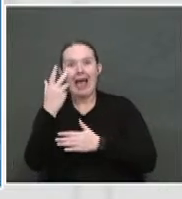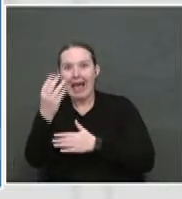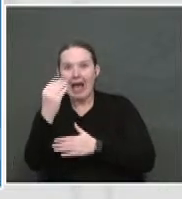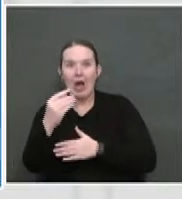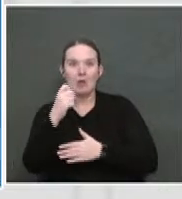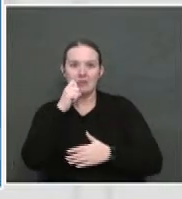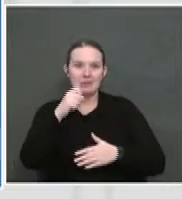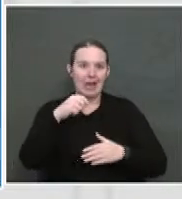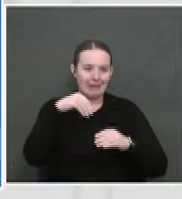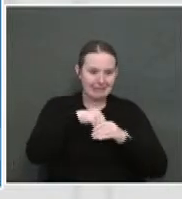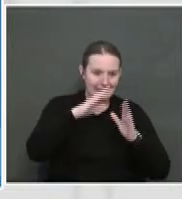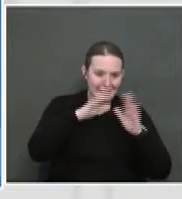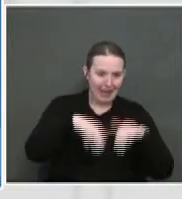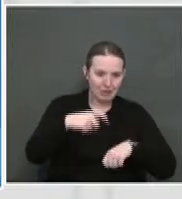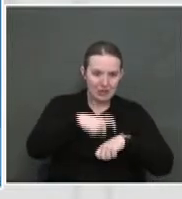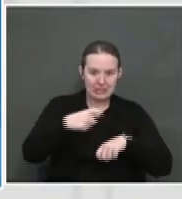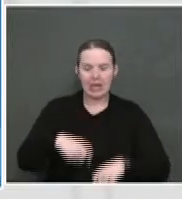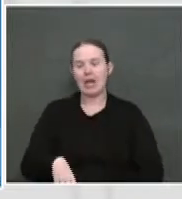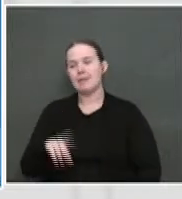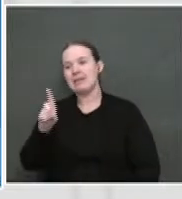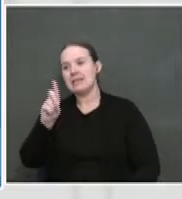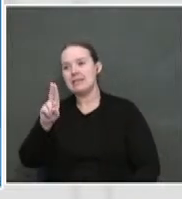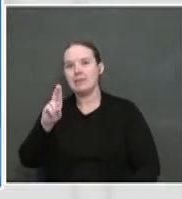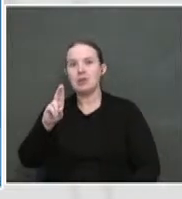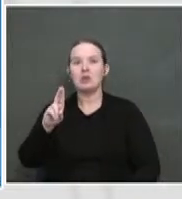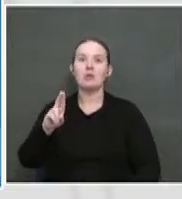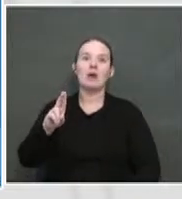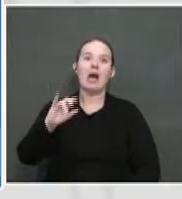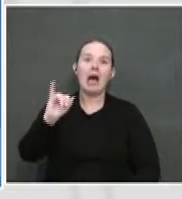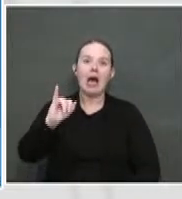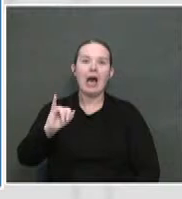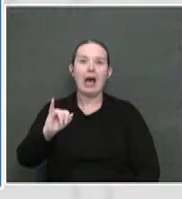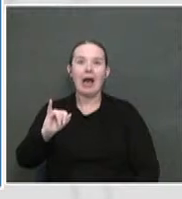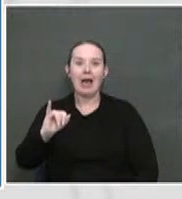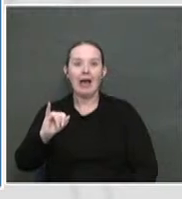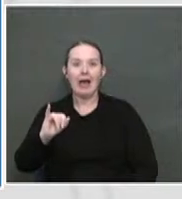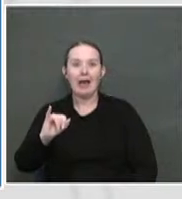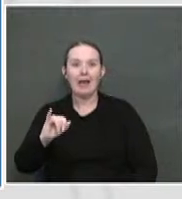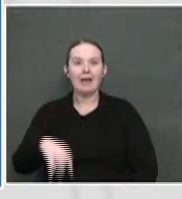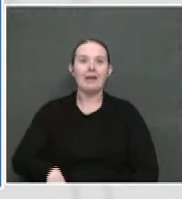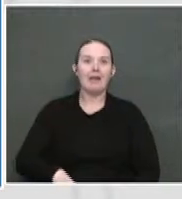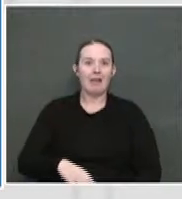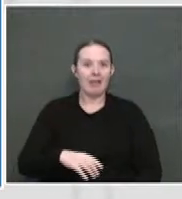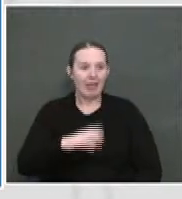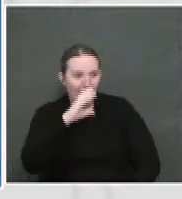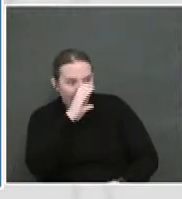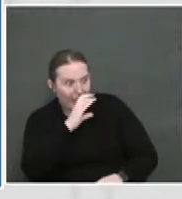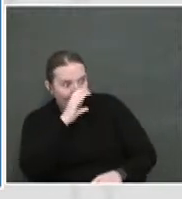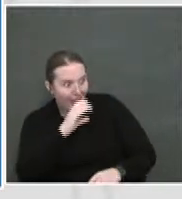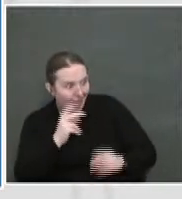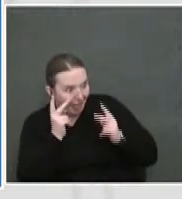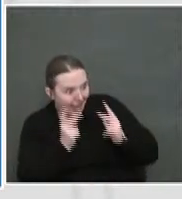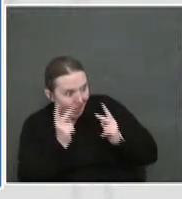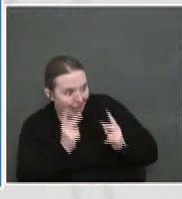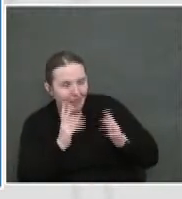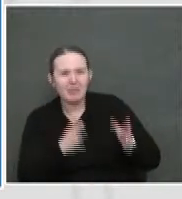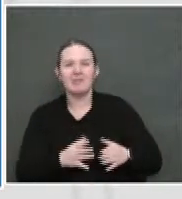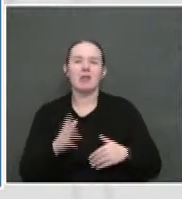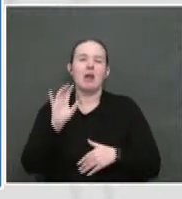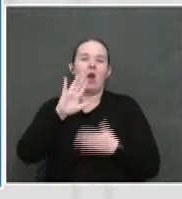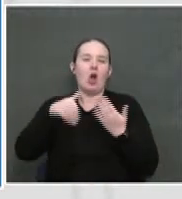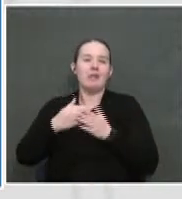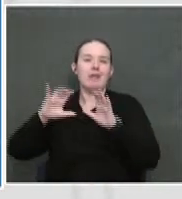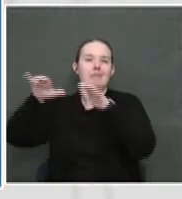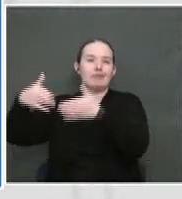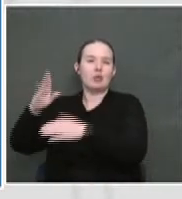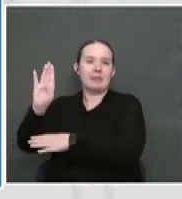disorderly conduct, DWI, peeping Tom, trespassing, those sorts of events, or those sorts of offenses come under